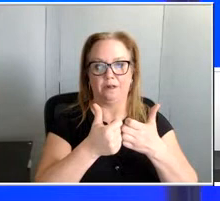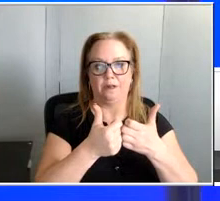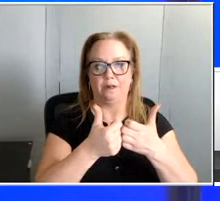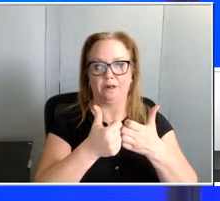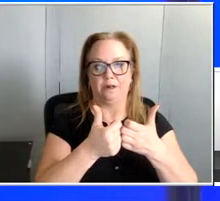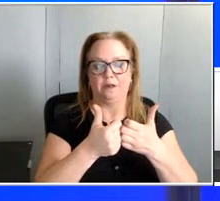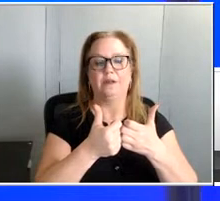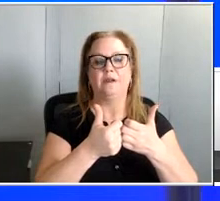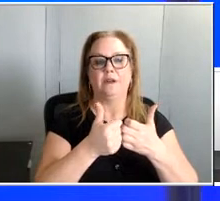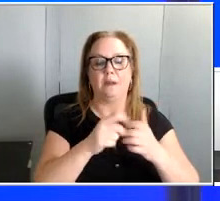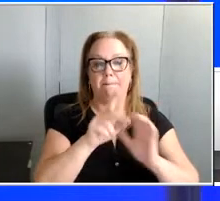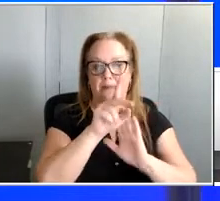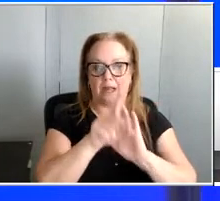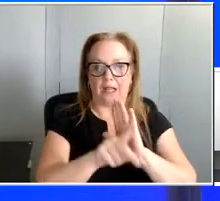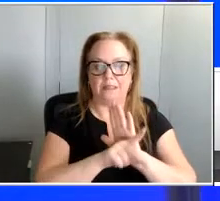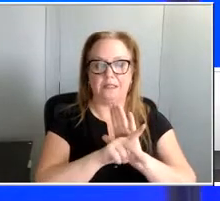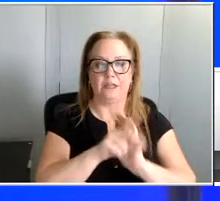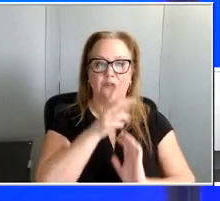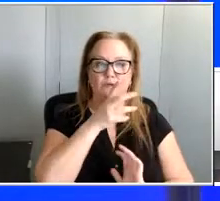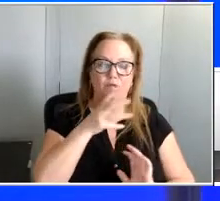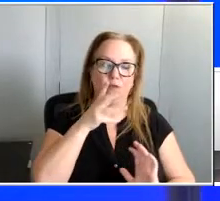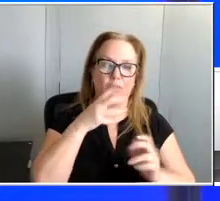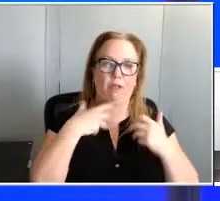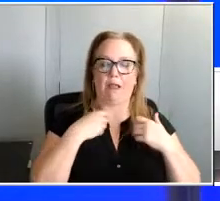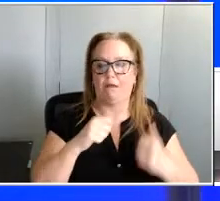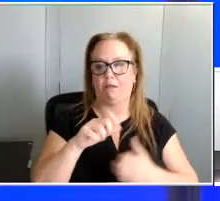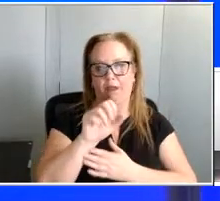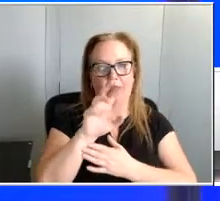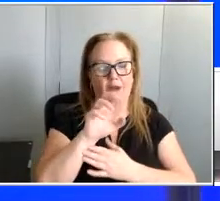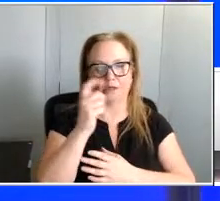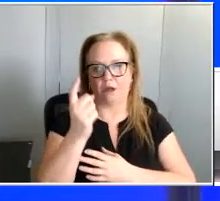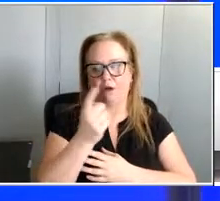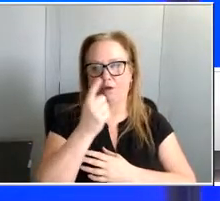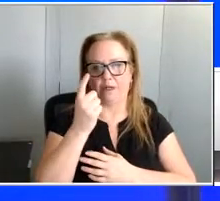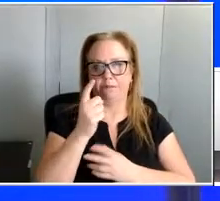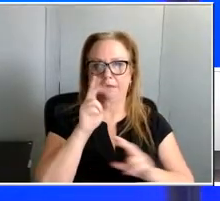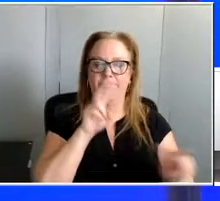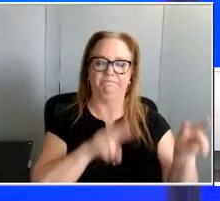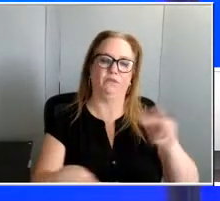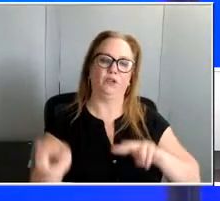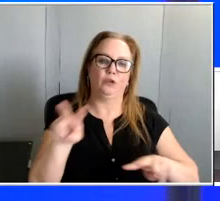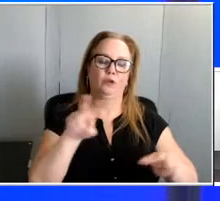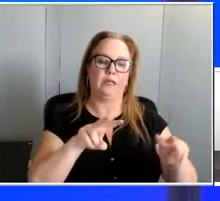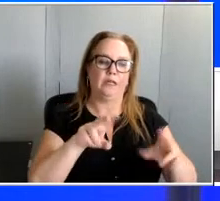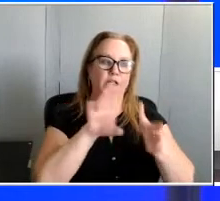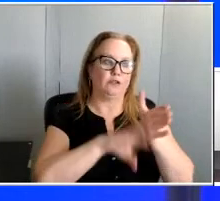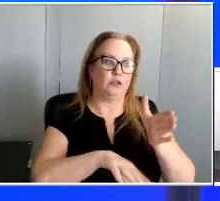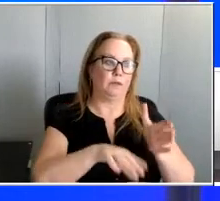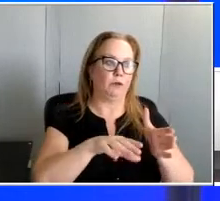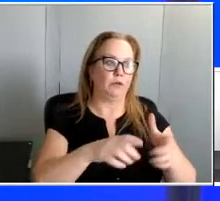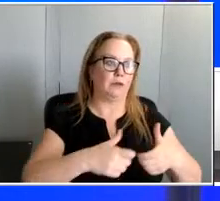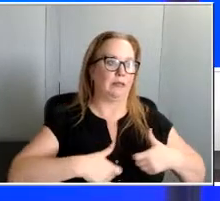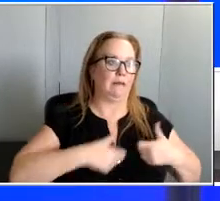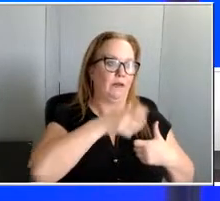And policy toward rural health care has always been kind of viewed as, well, it's cheaper to live in a rural setting,